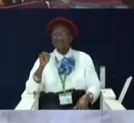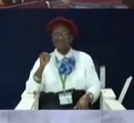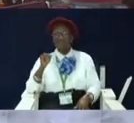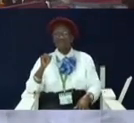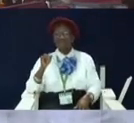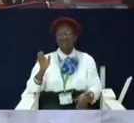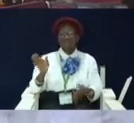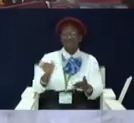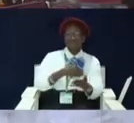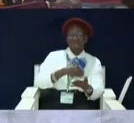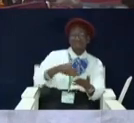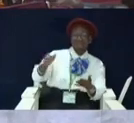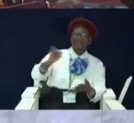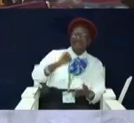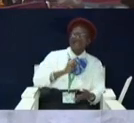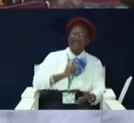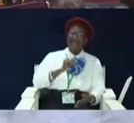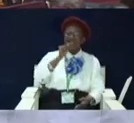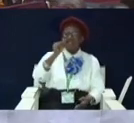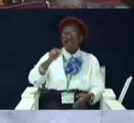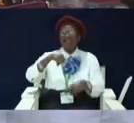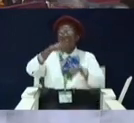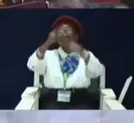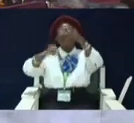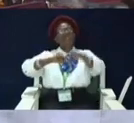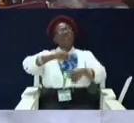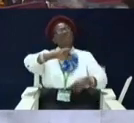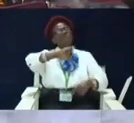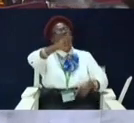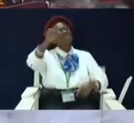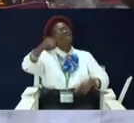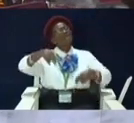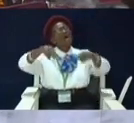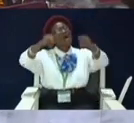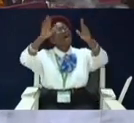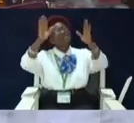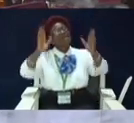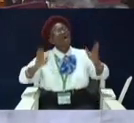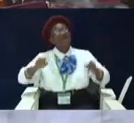am going higher, yes I am.